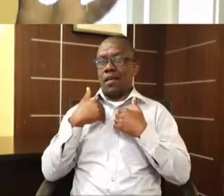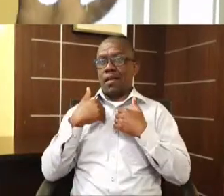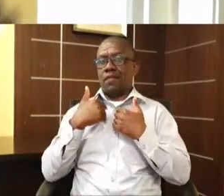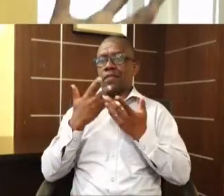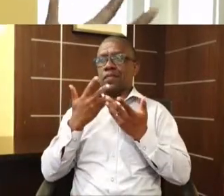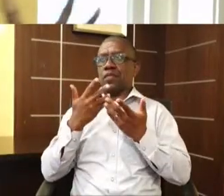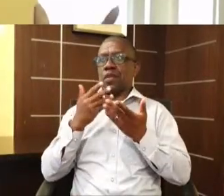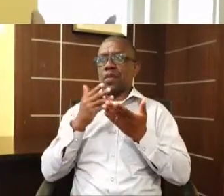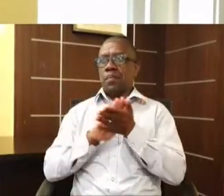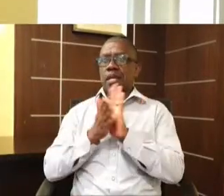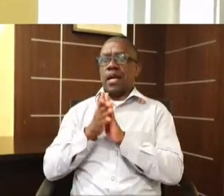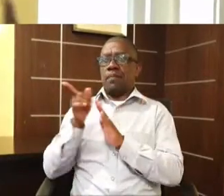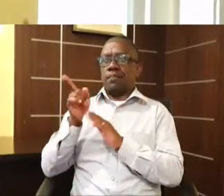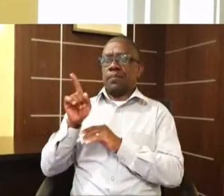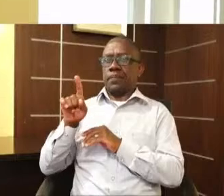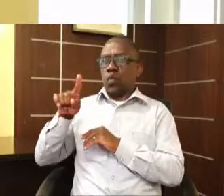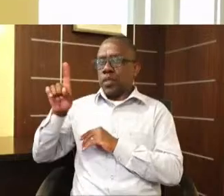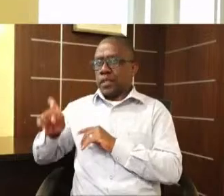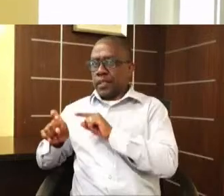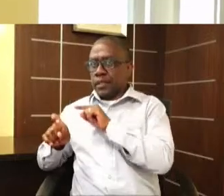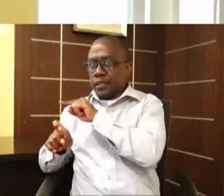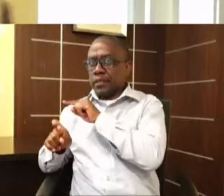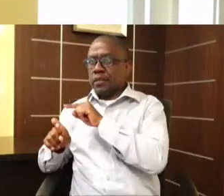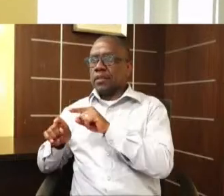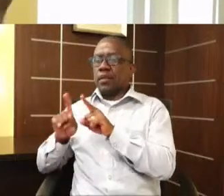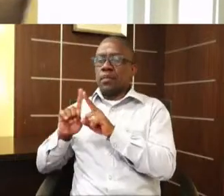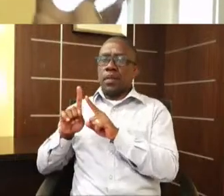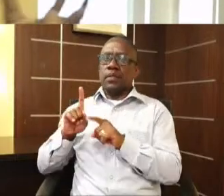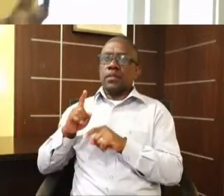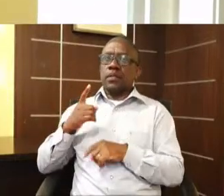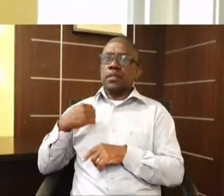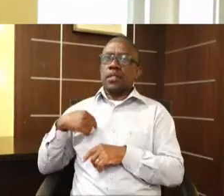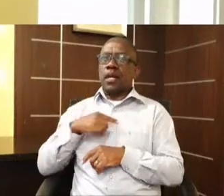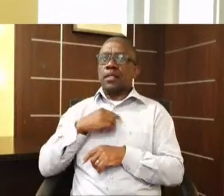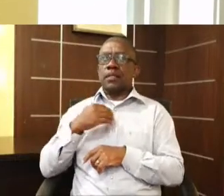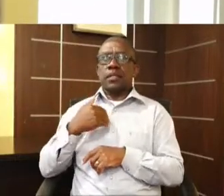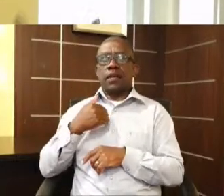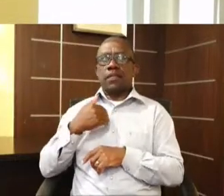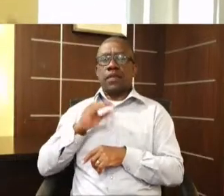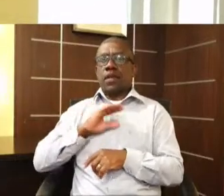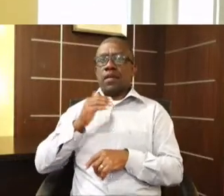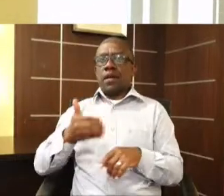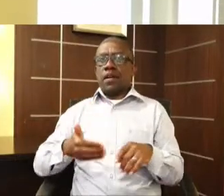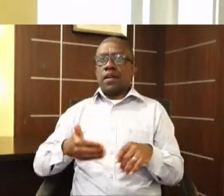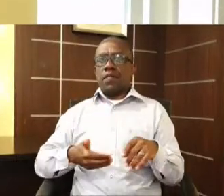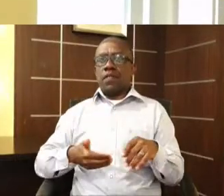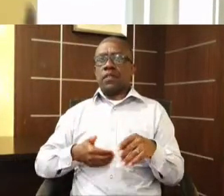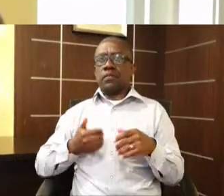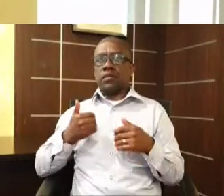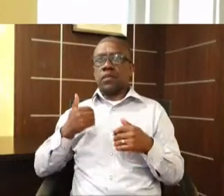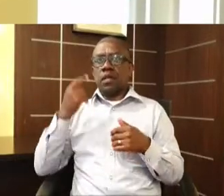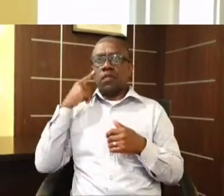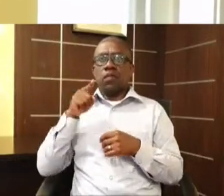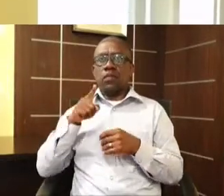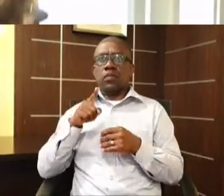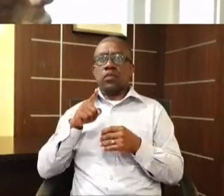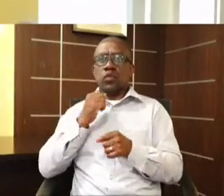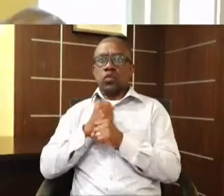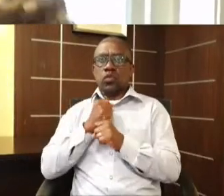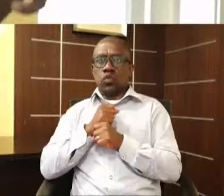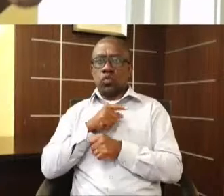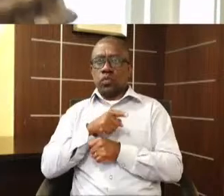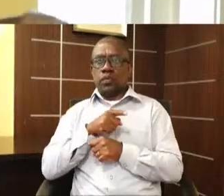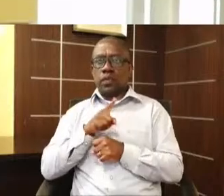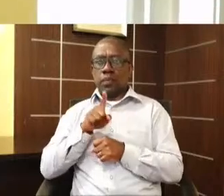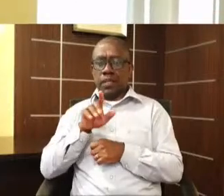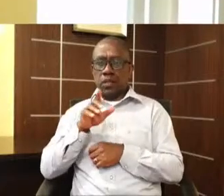become our test beds because of, I would say, availability of funding to do that in those environments, but whatever is